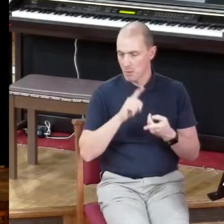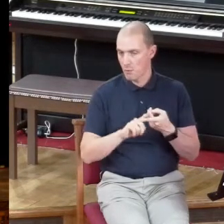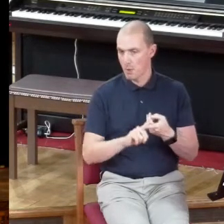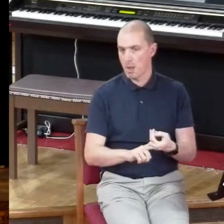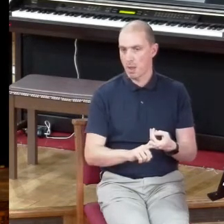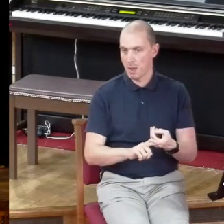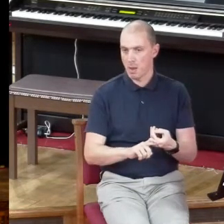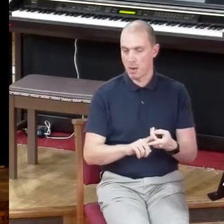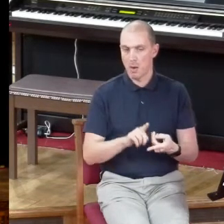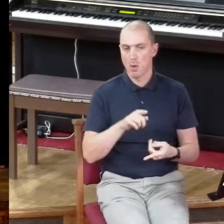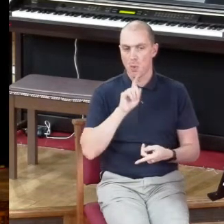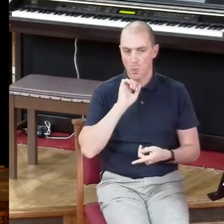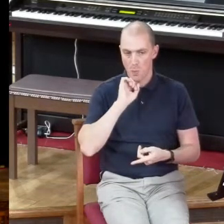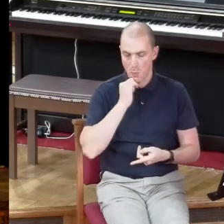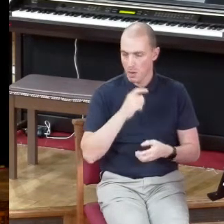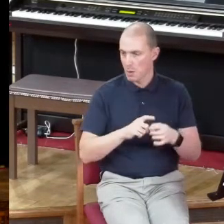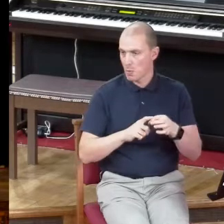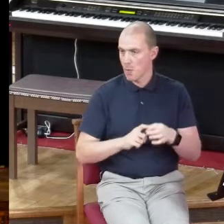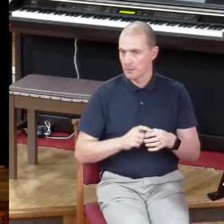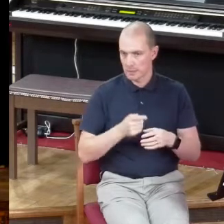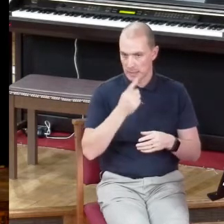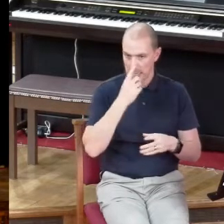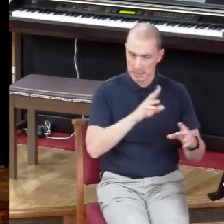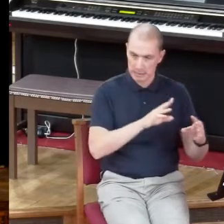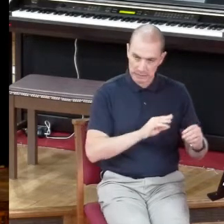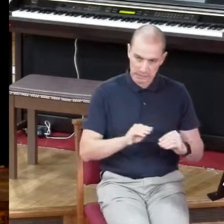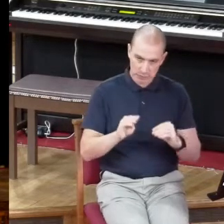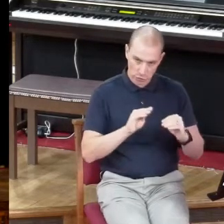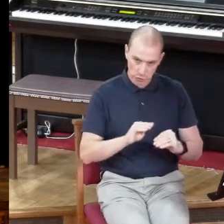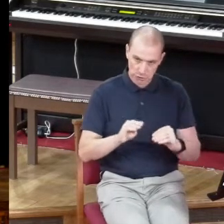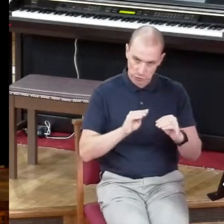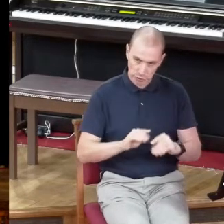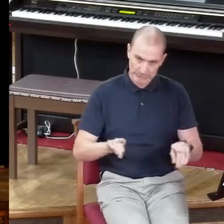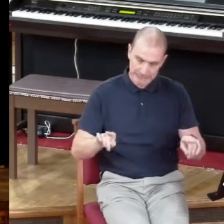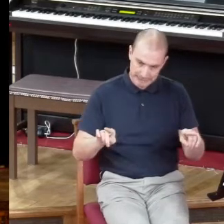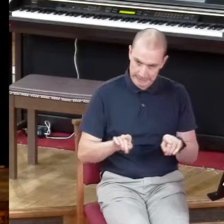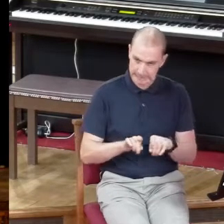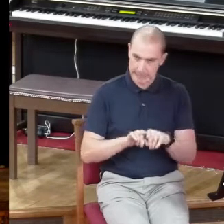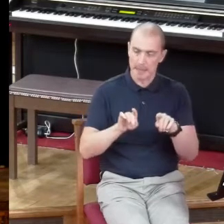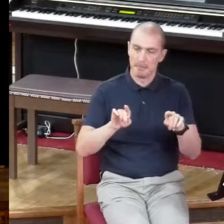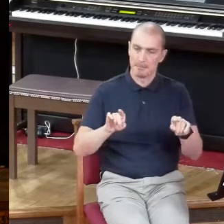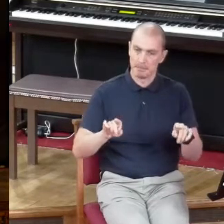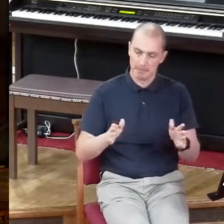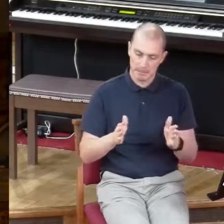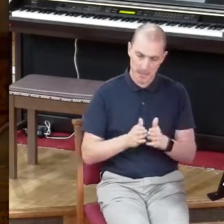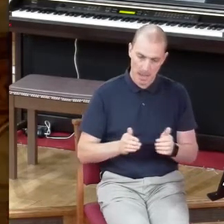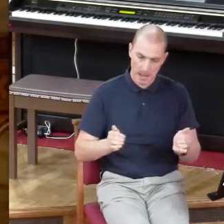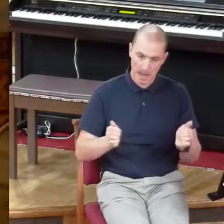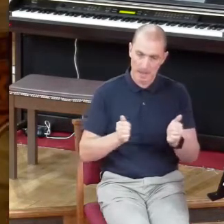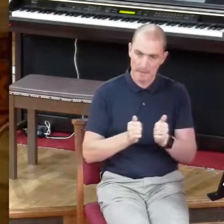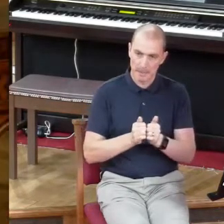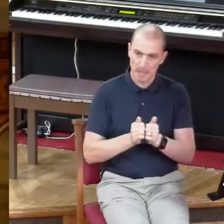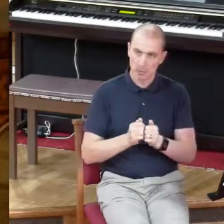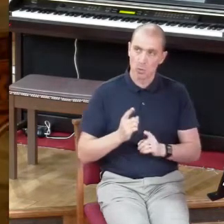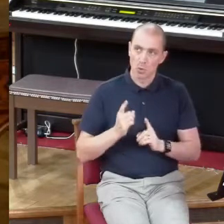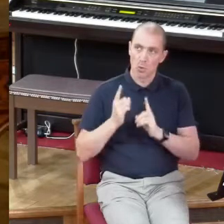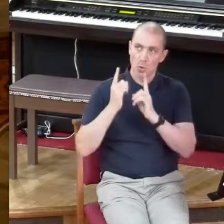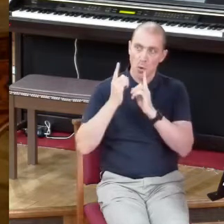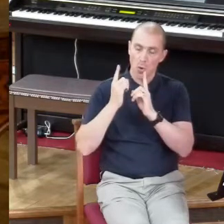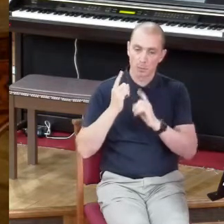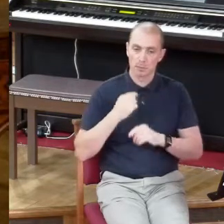also be qualified to teach others. Amen. May God add a blessing to